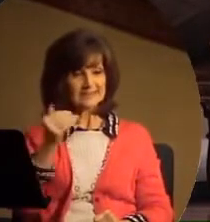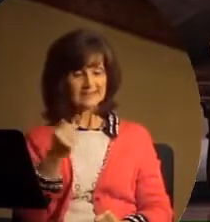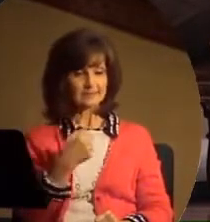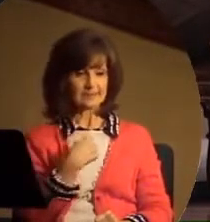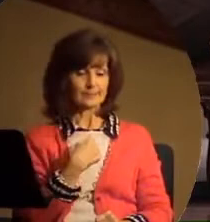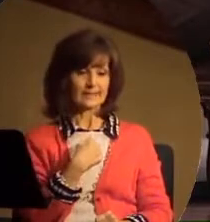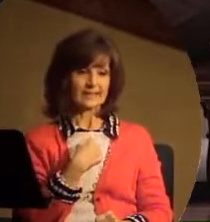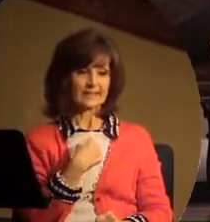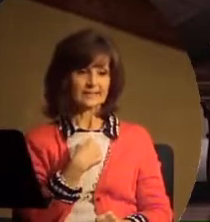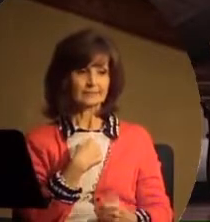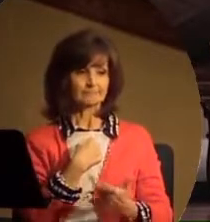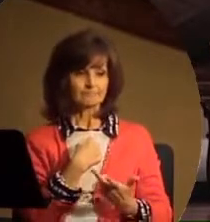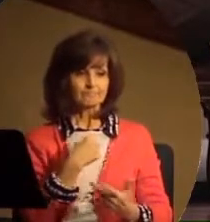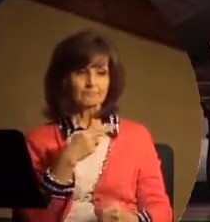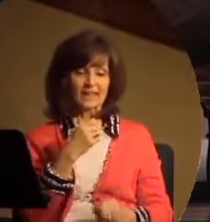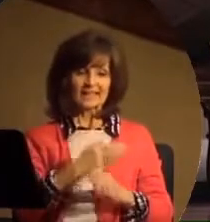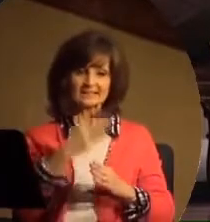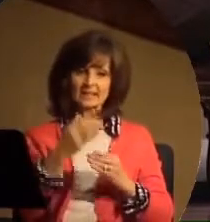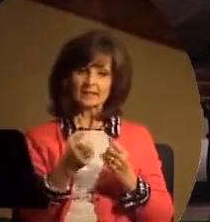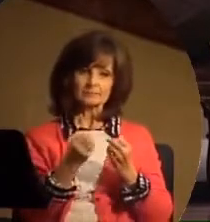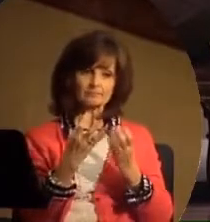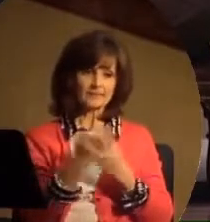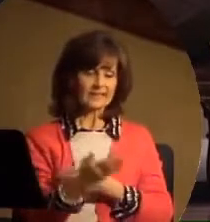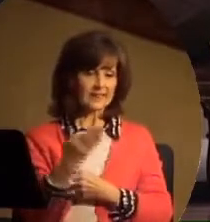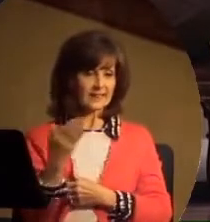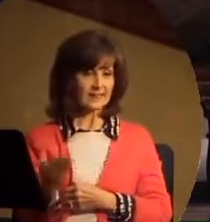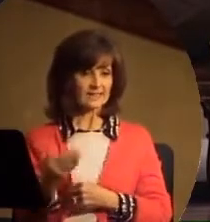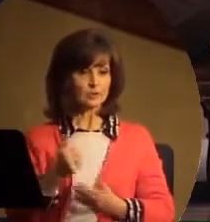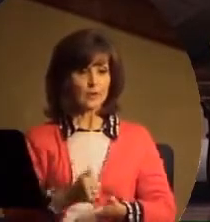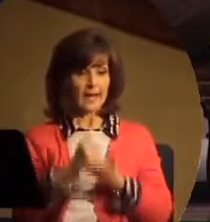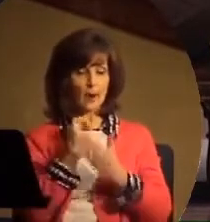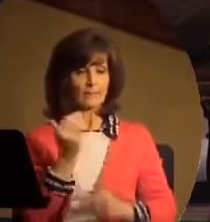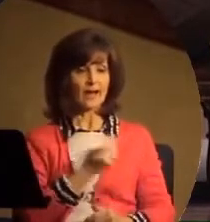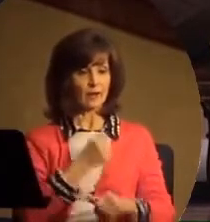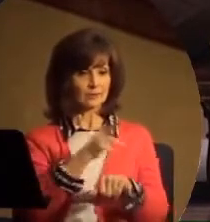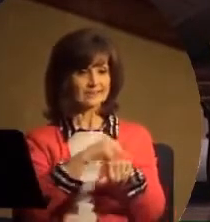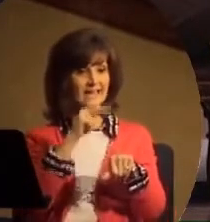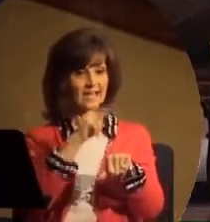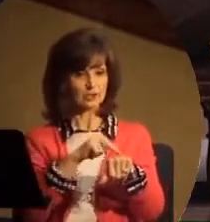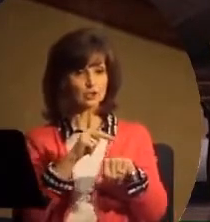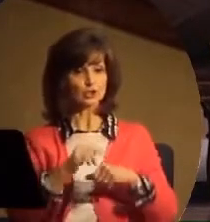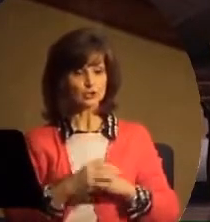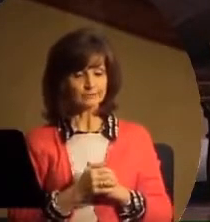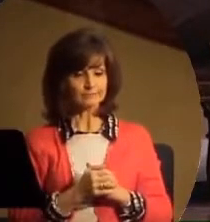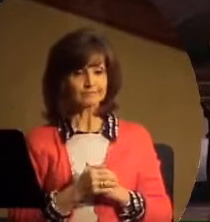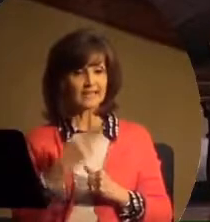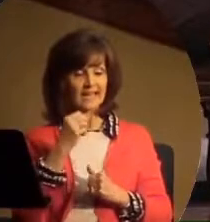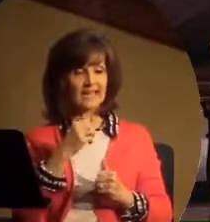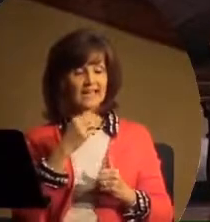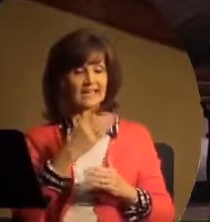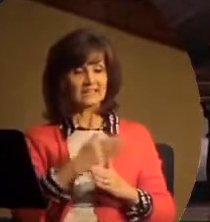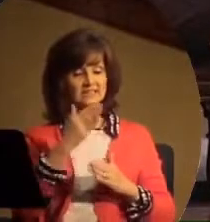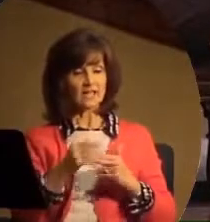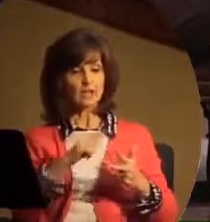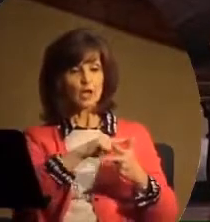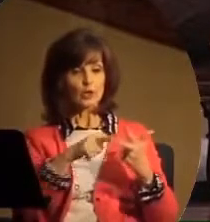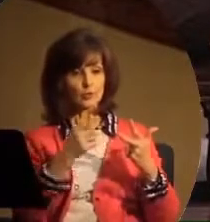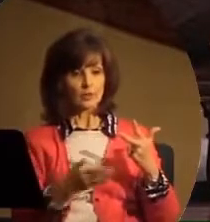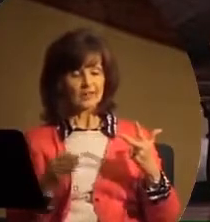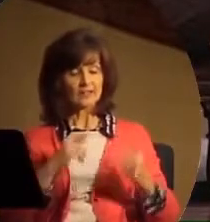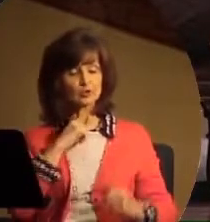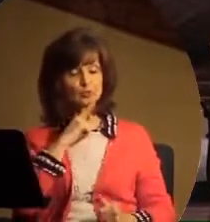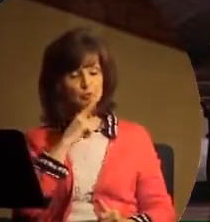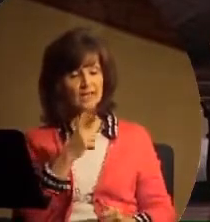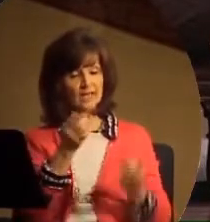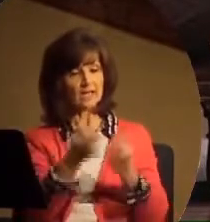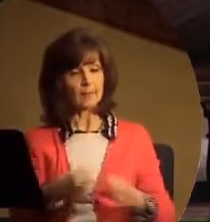that he has done a lot of things to help our nation. He's done three particular things that are